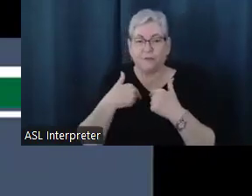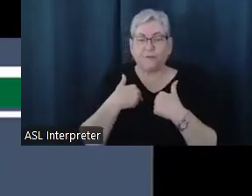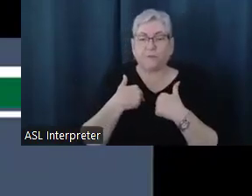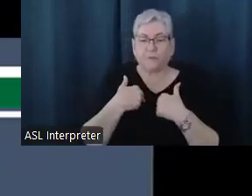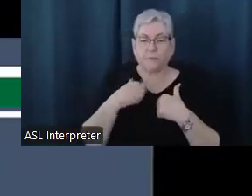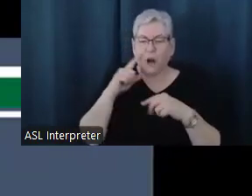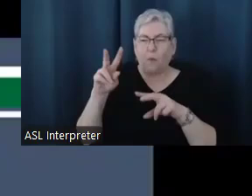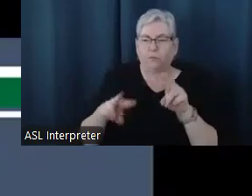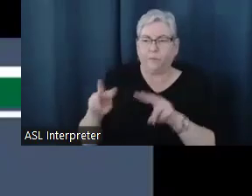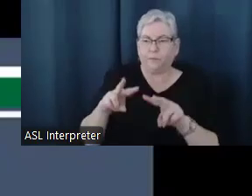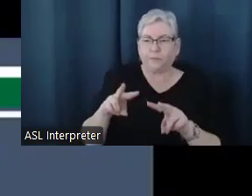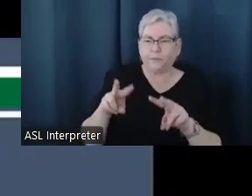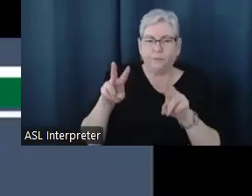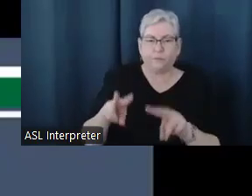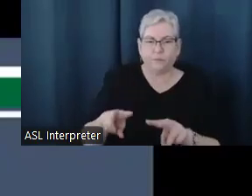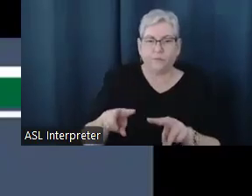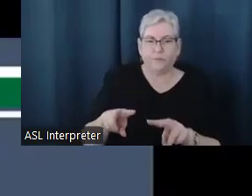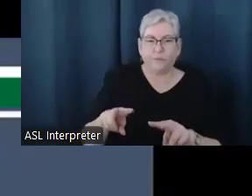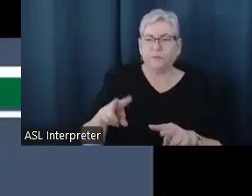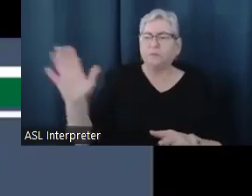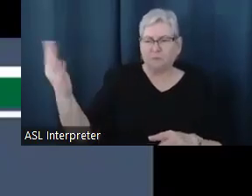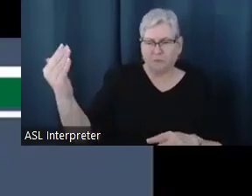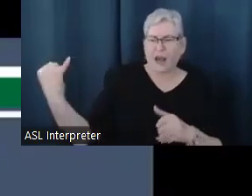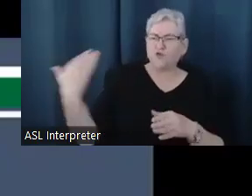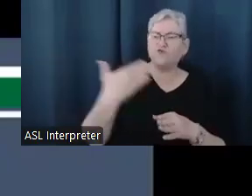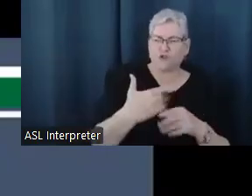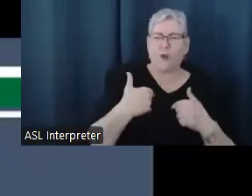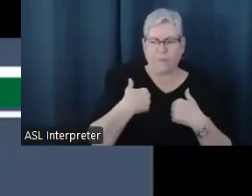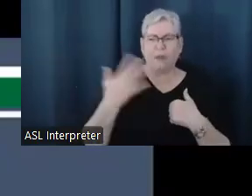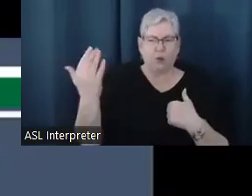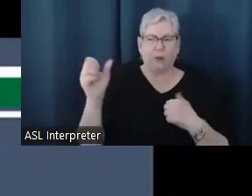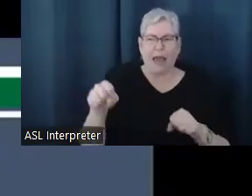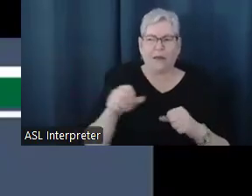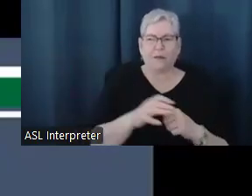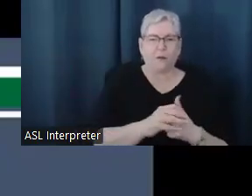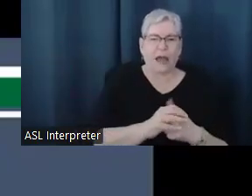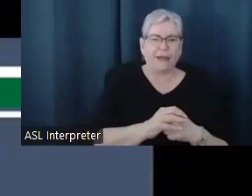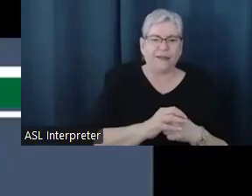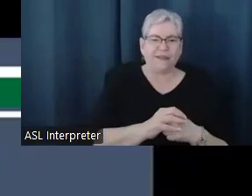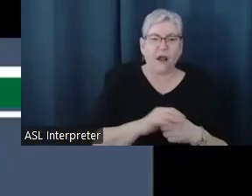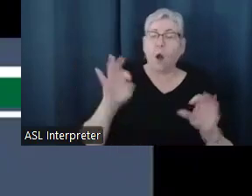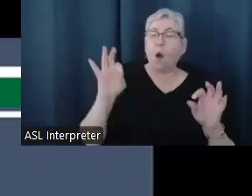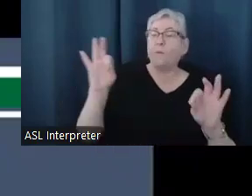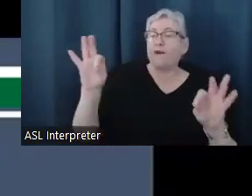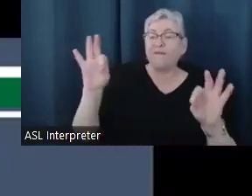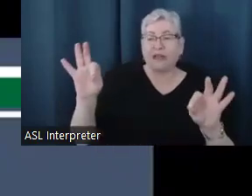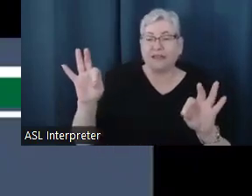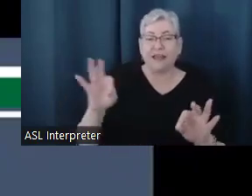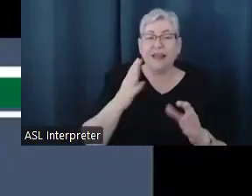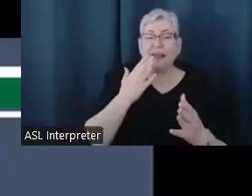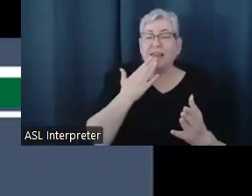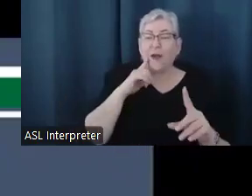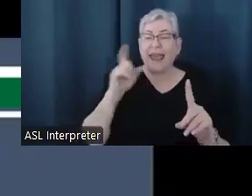to look through it right now. Interrupt me. I will. Thank you. Good. Yep, perfect. Thanks for asking that question, Joe. So good.